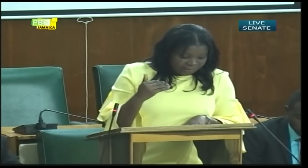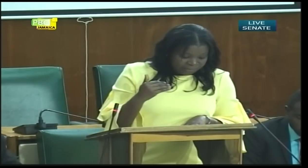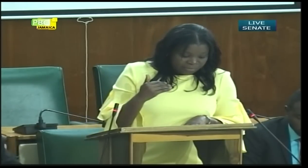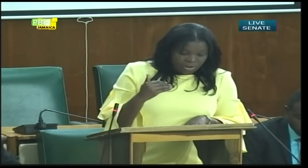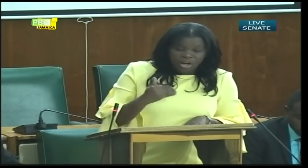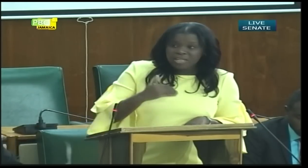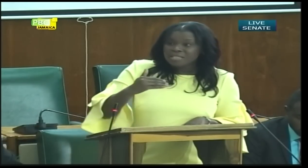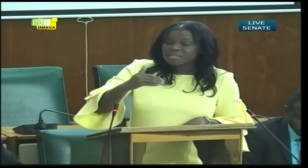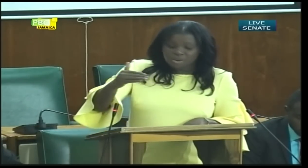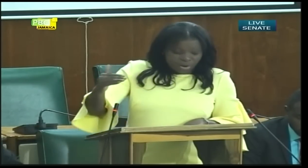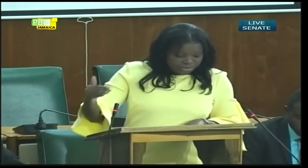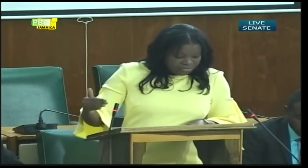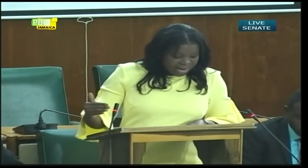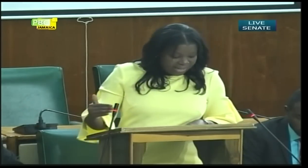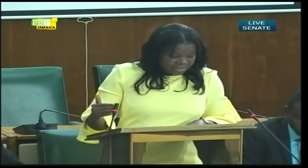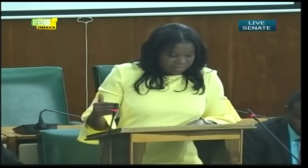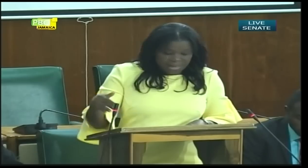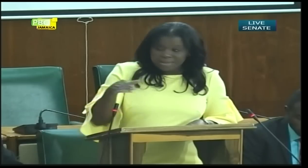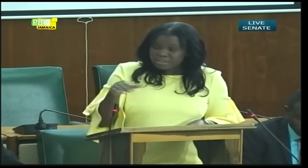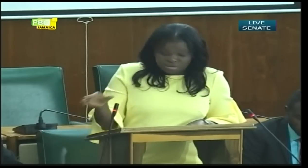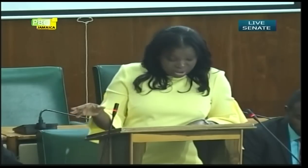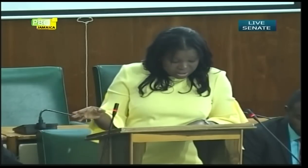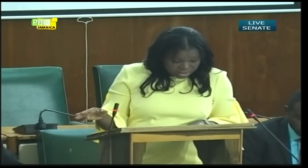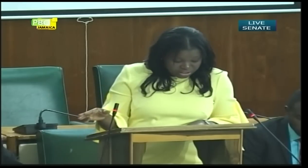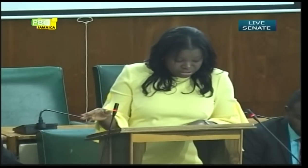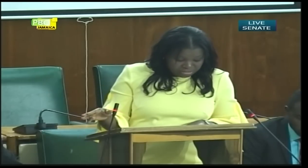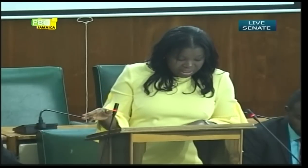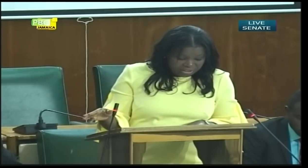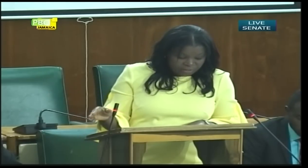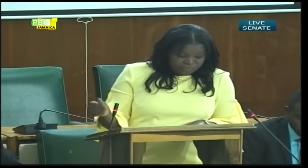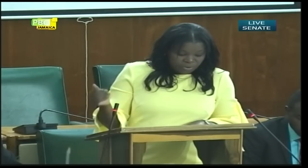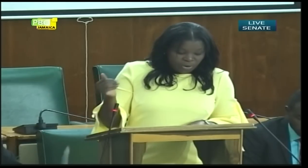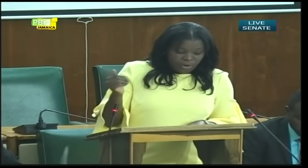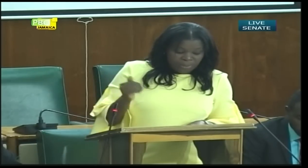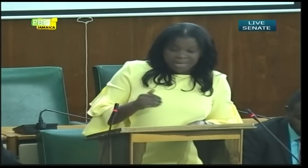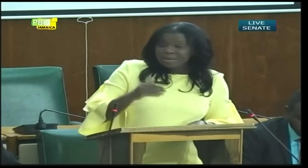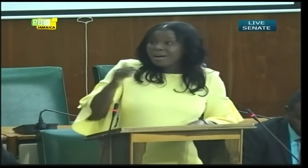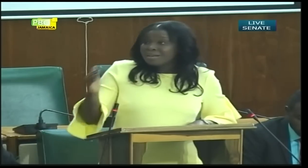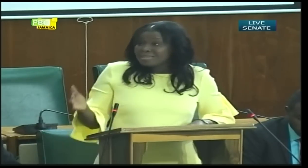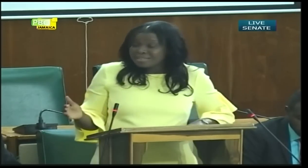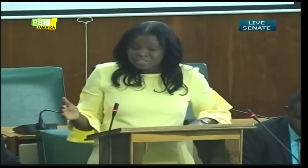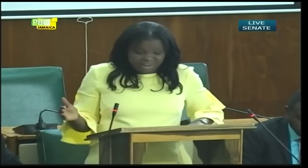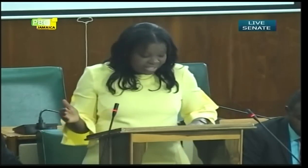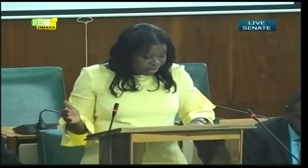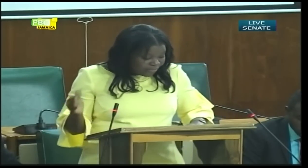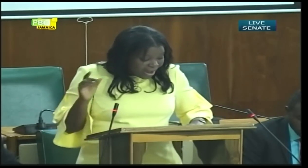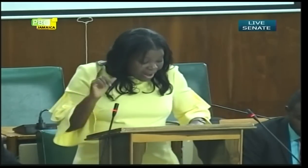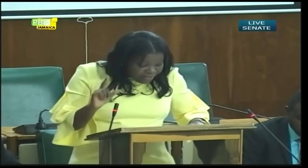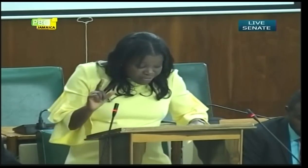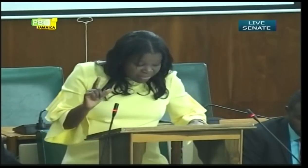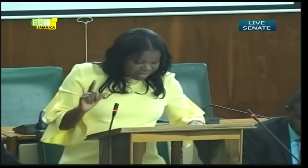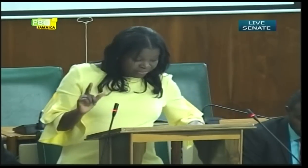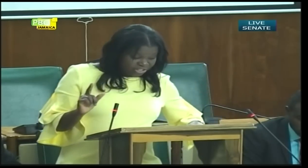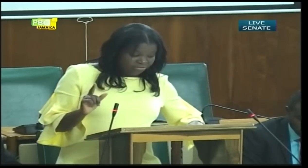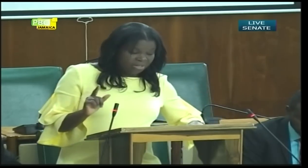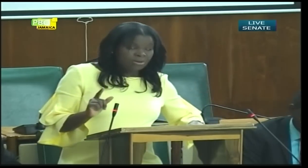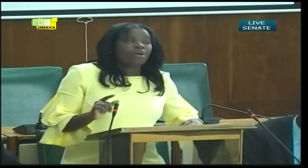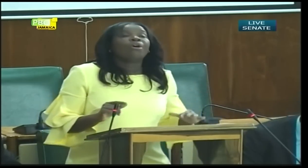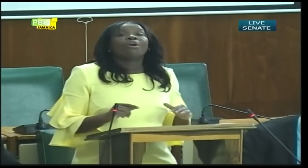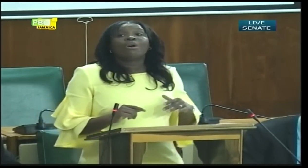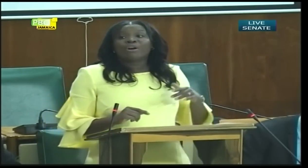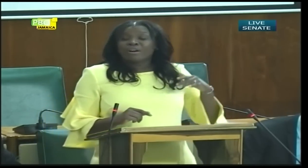trustee, unless authorized by the trust instrument or by consent in writing of every